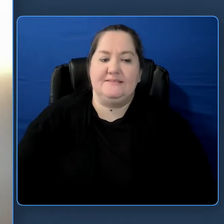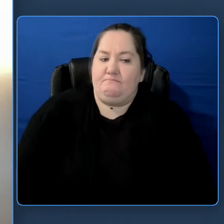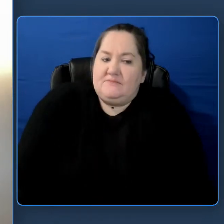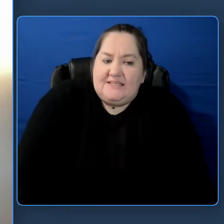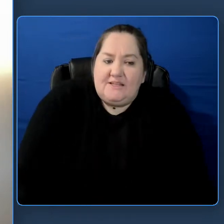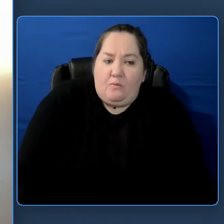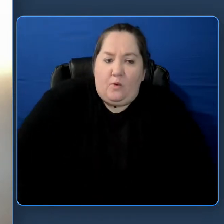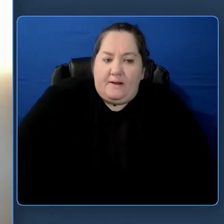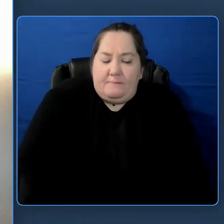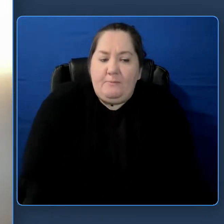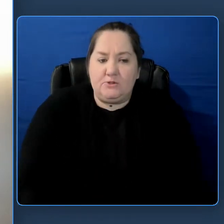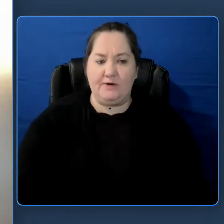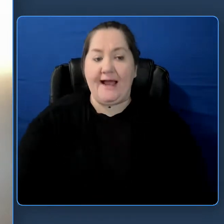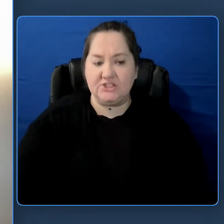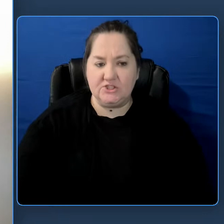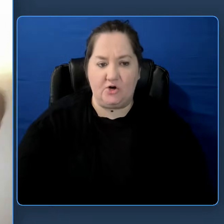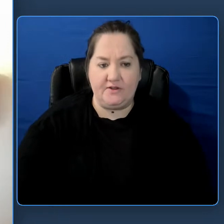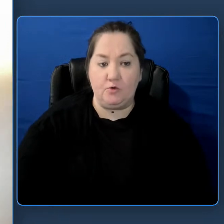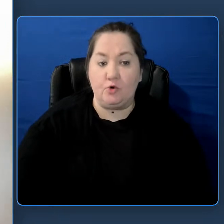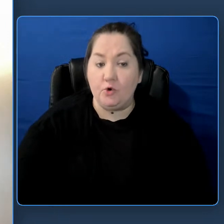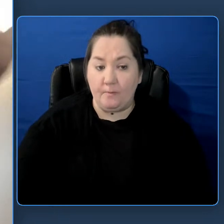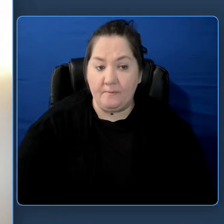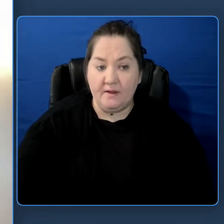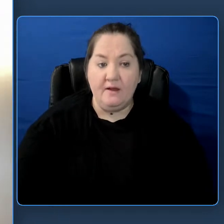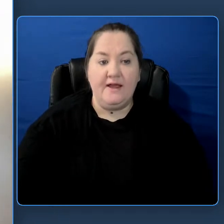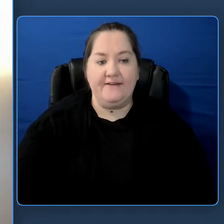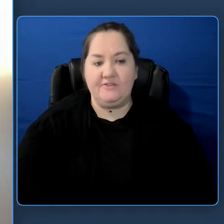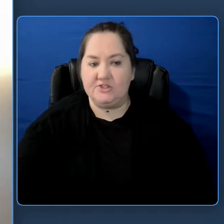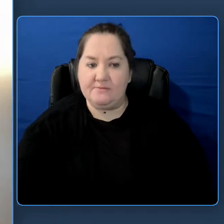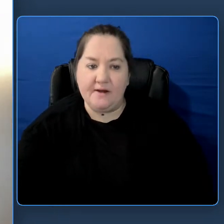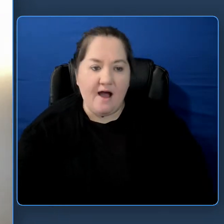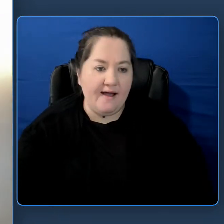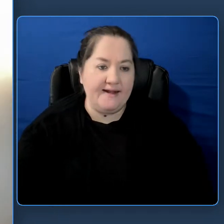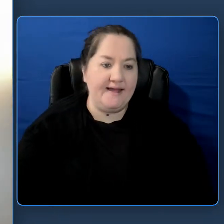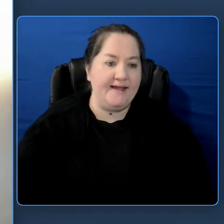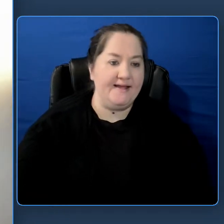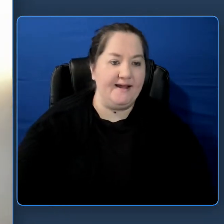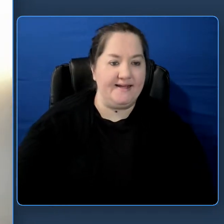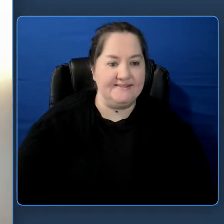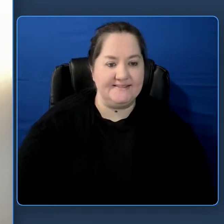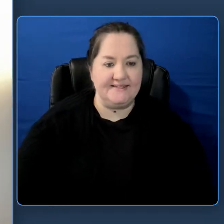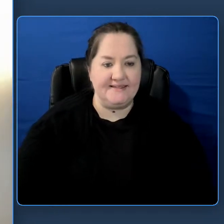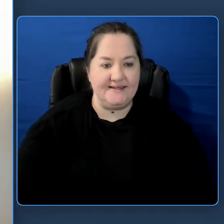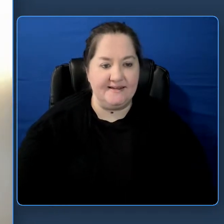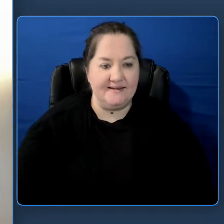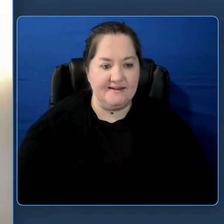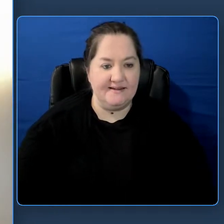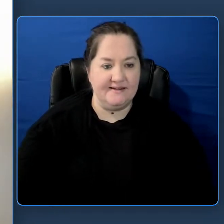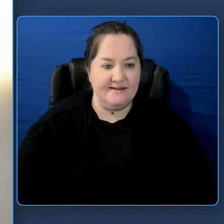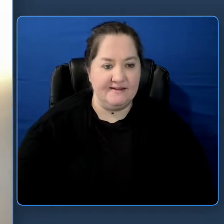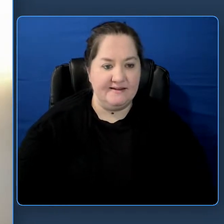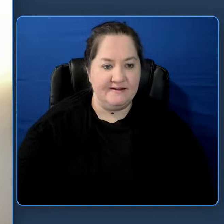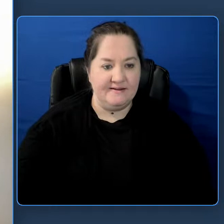That way I can see what people's reactions are in the room. If there's some nodding, I can